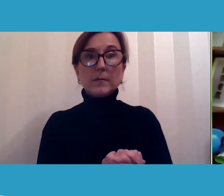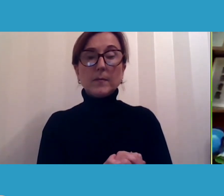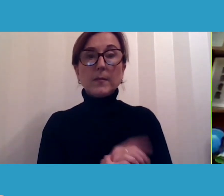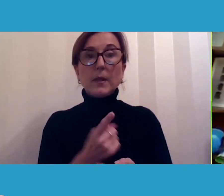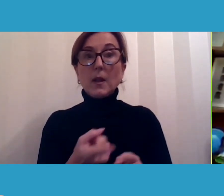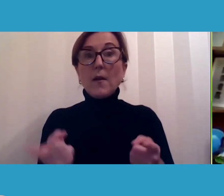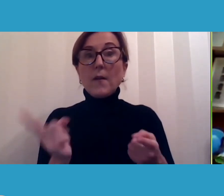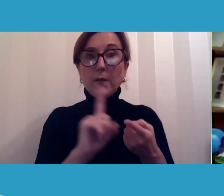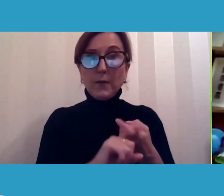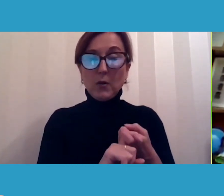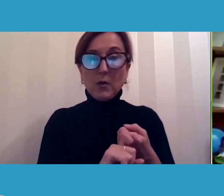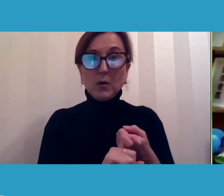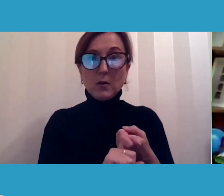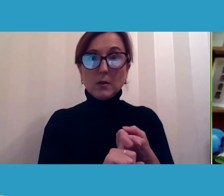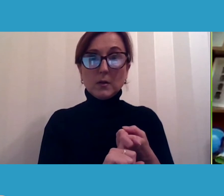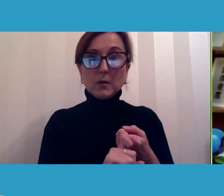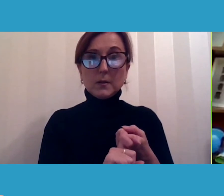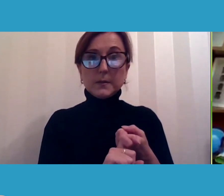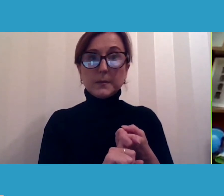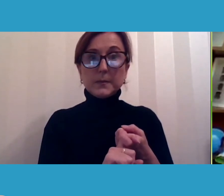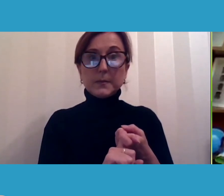jeigu tai susiję su būtent